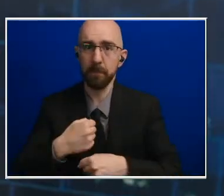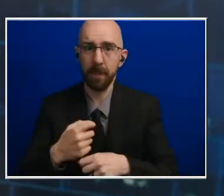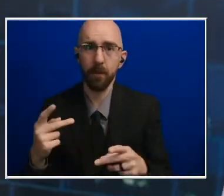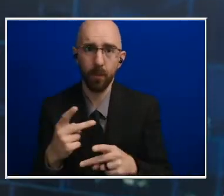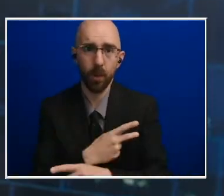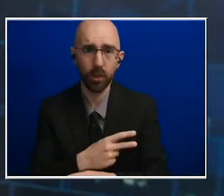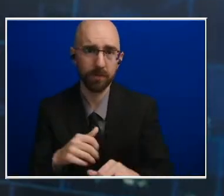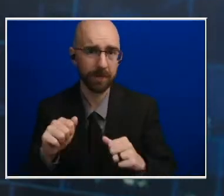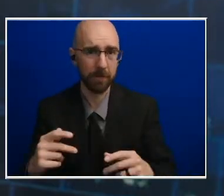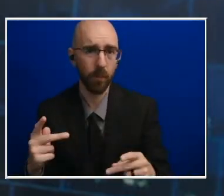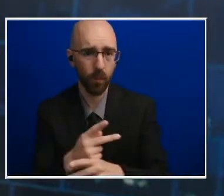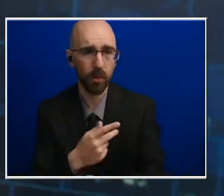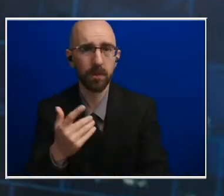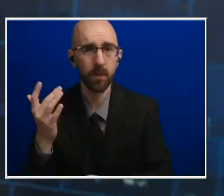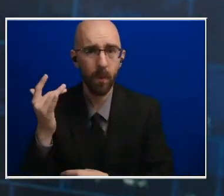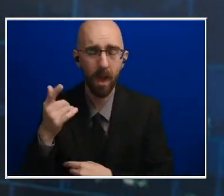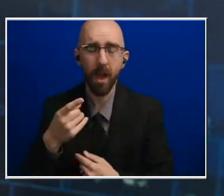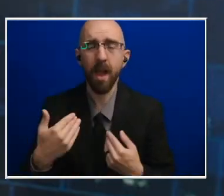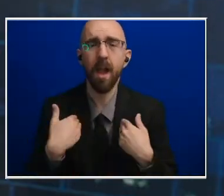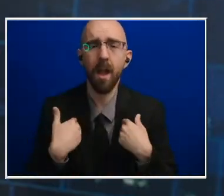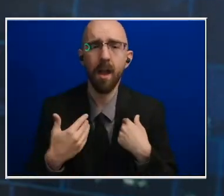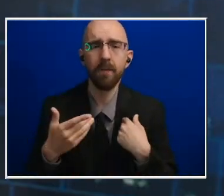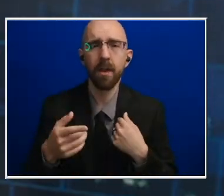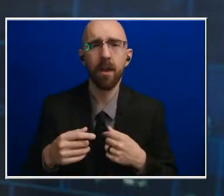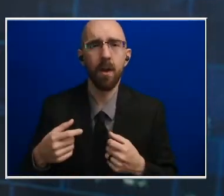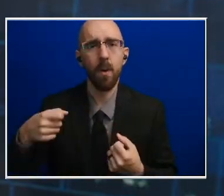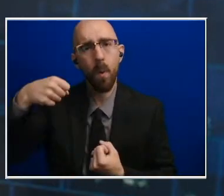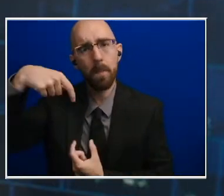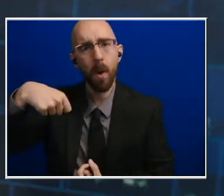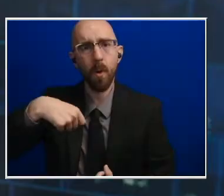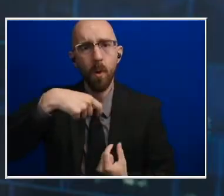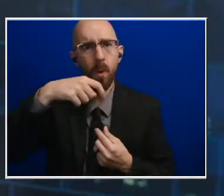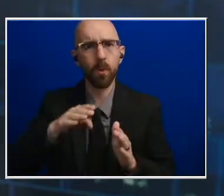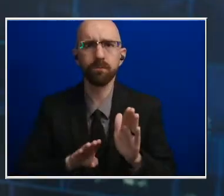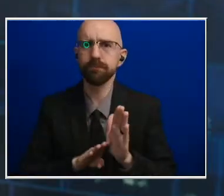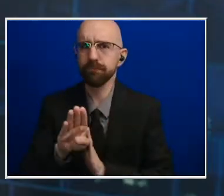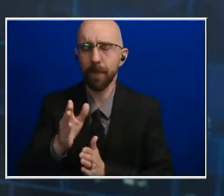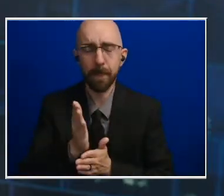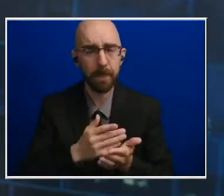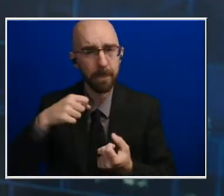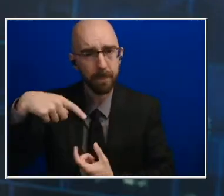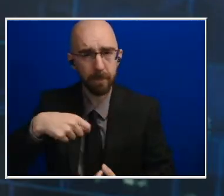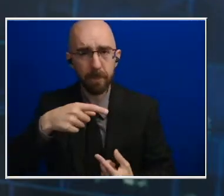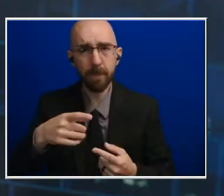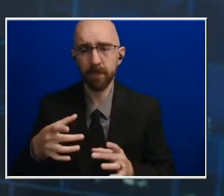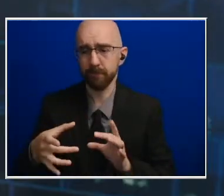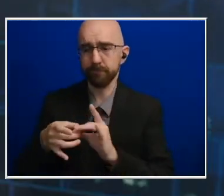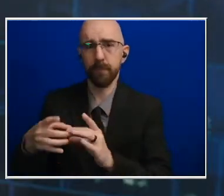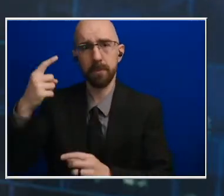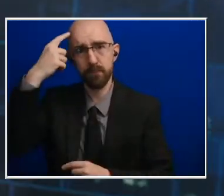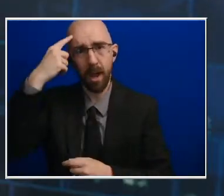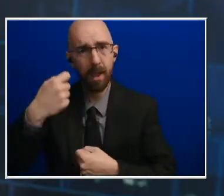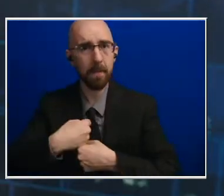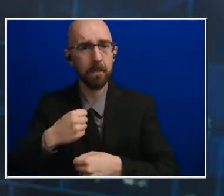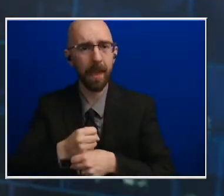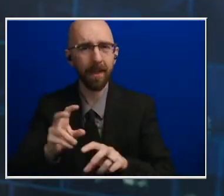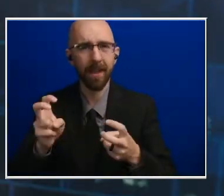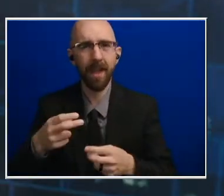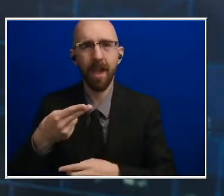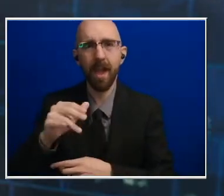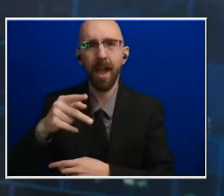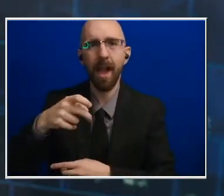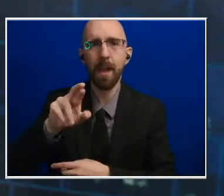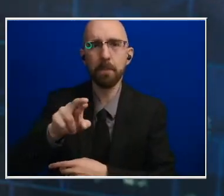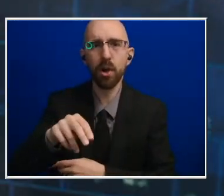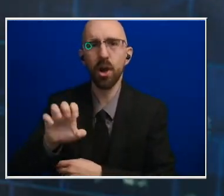there's this surge of hormones, and some of those hormones act on the brain in a way that makes it what we call hyperexcitable, so it makes it